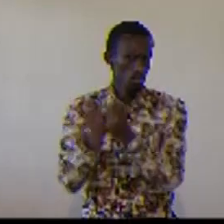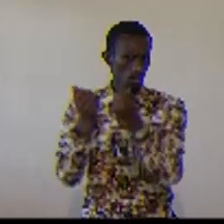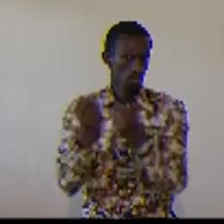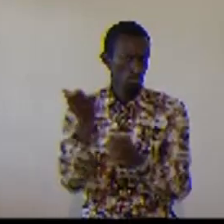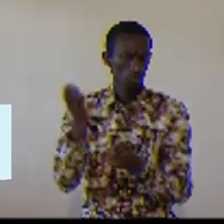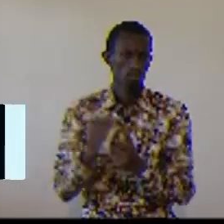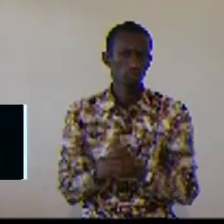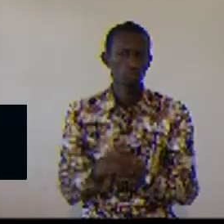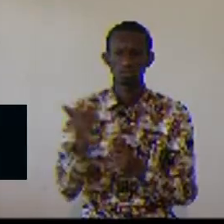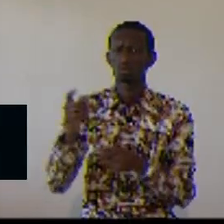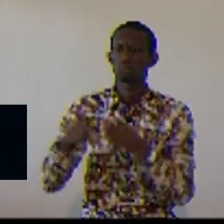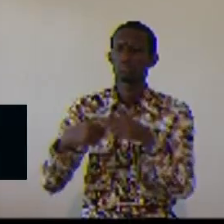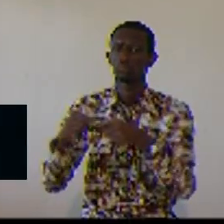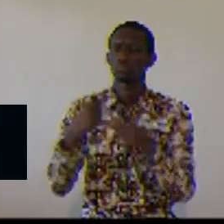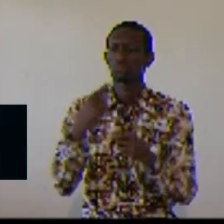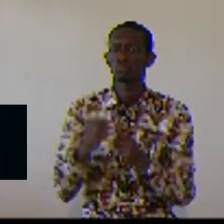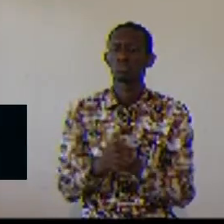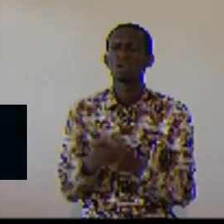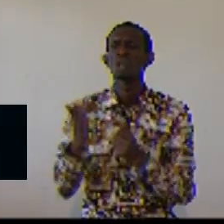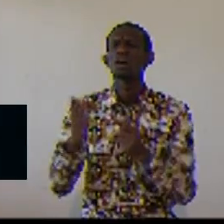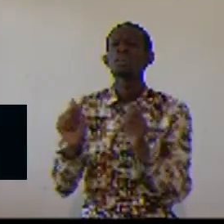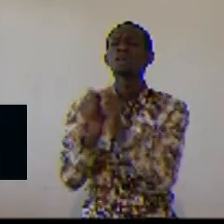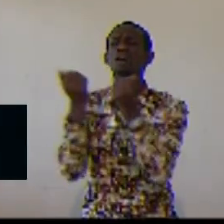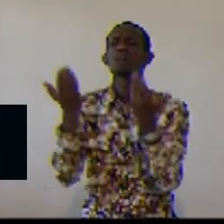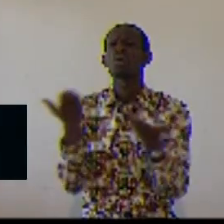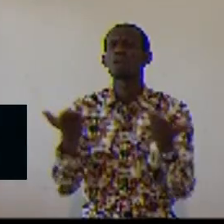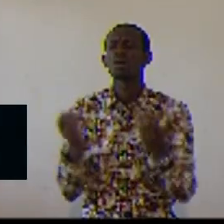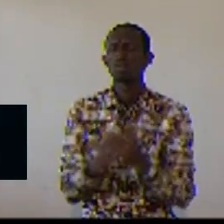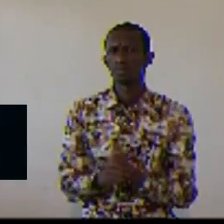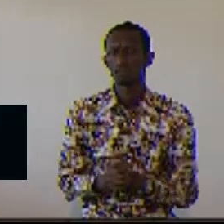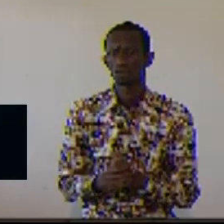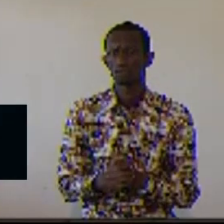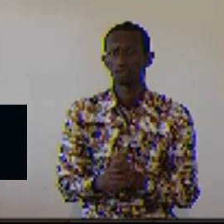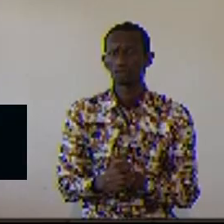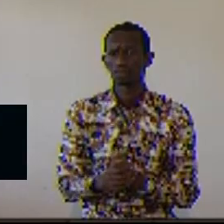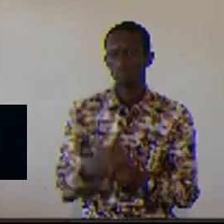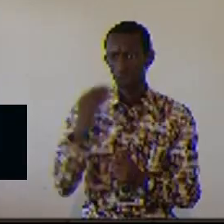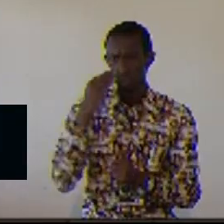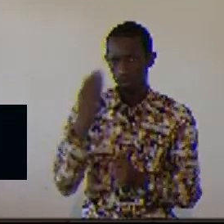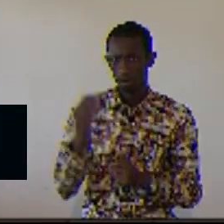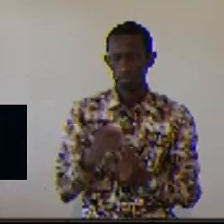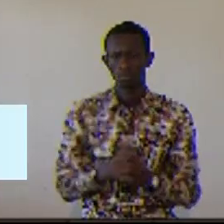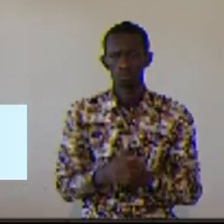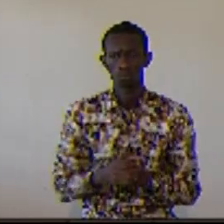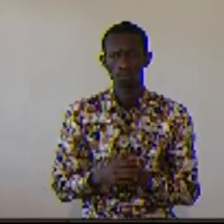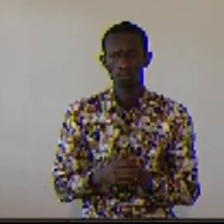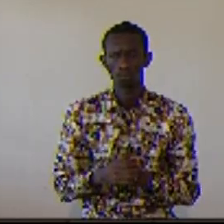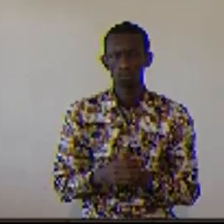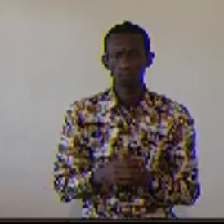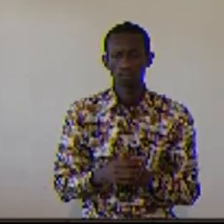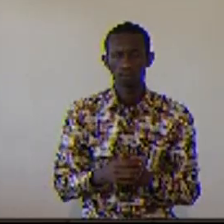this is what we are talking about. How does the effect of these substituents affect the acidity? So here, these are electron withdrawing.